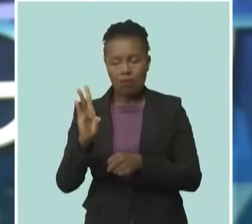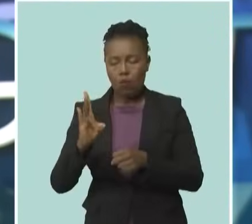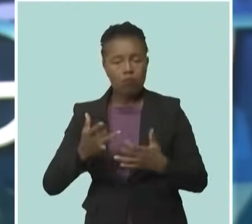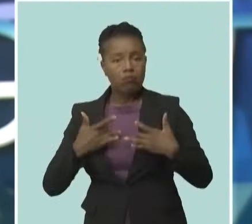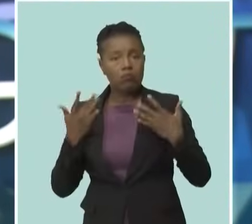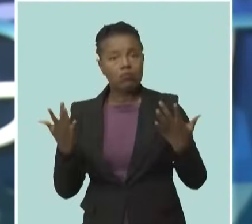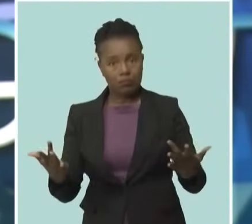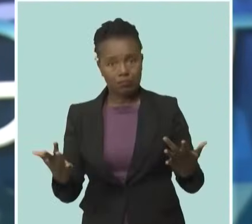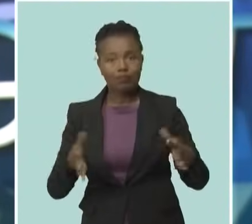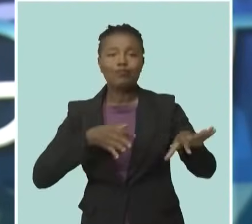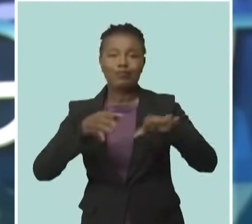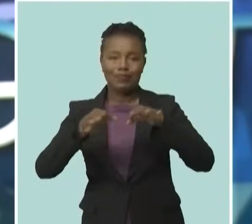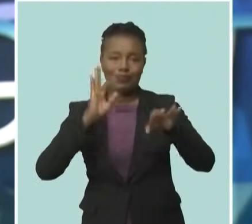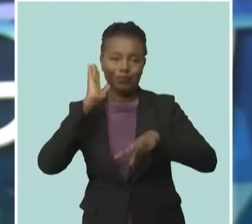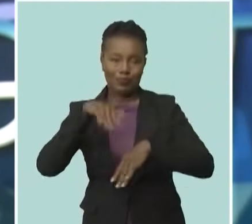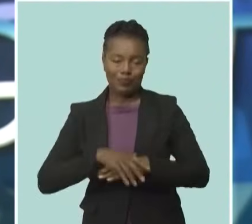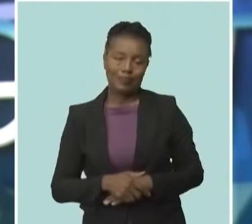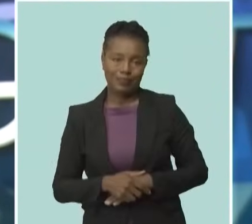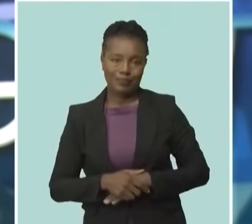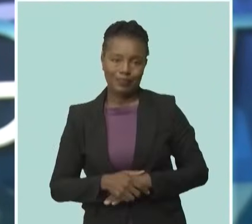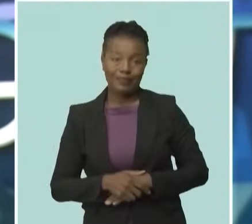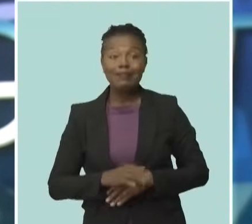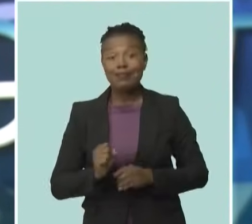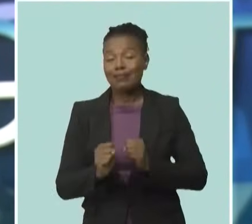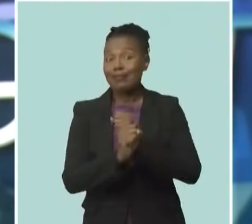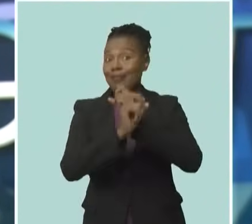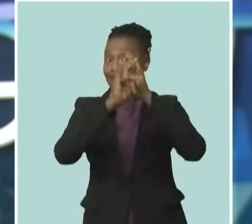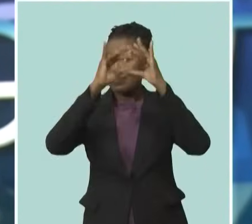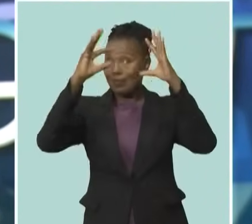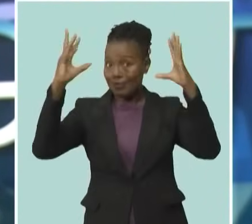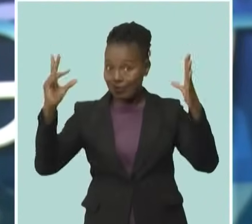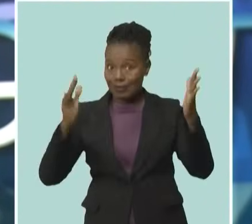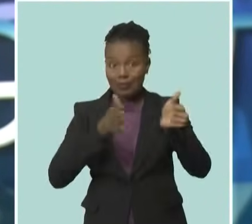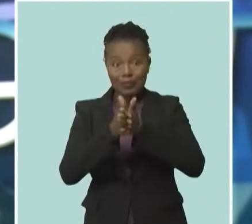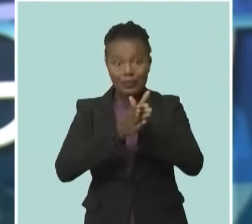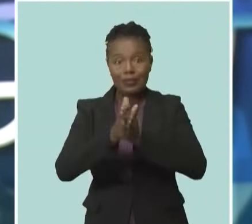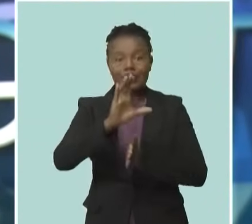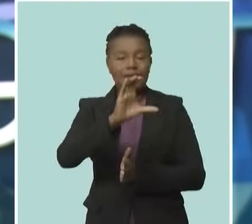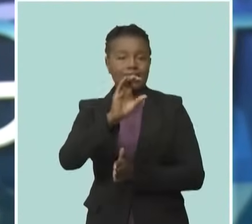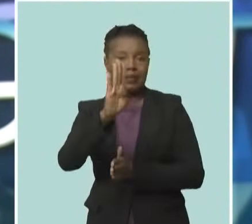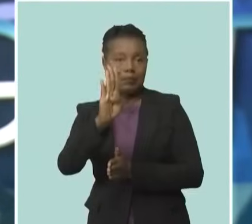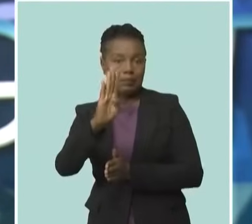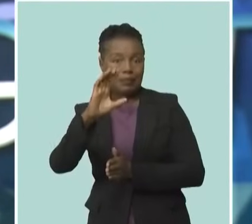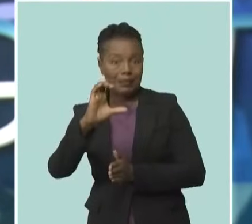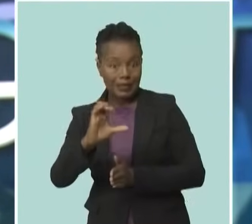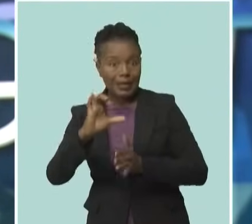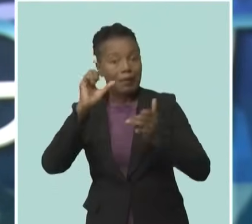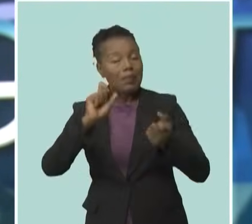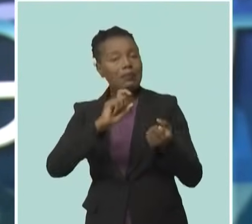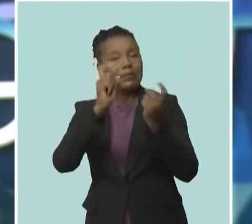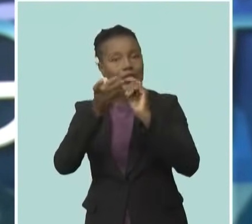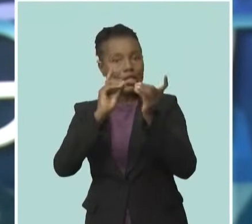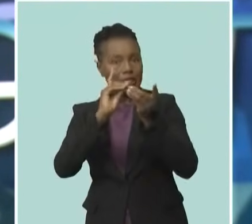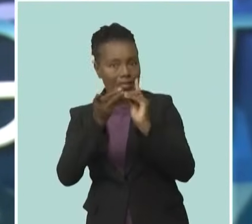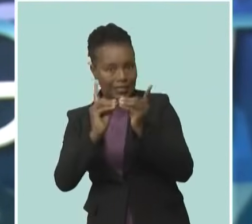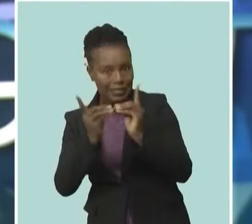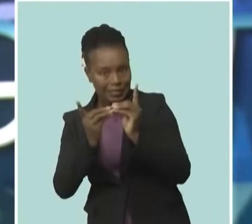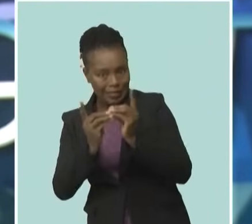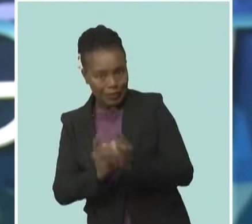Well, the vision is clear and compelling. The Caribbean Broadcasting Corporation must become a digitally